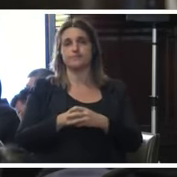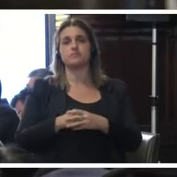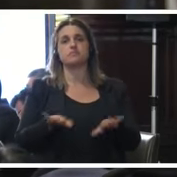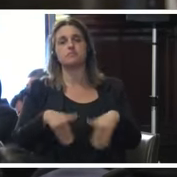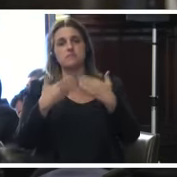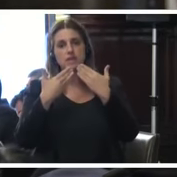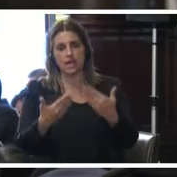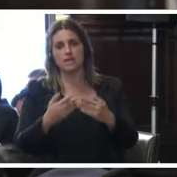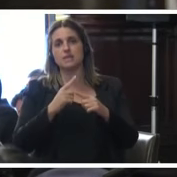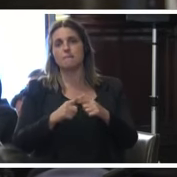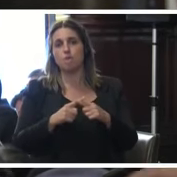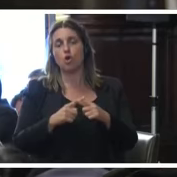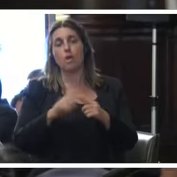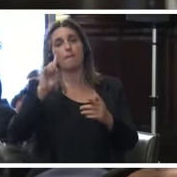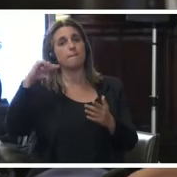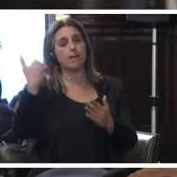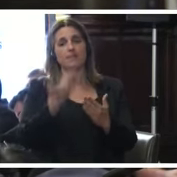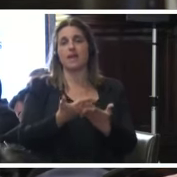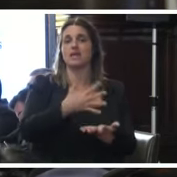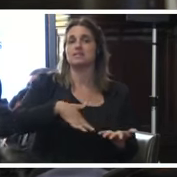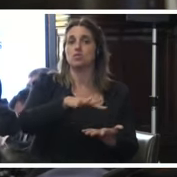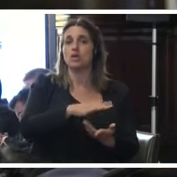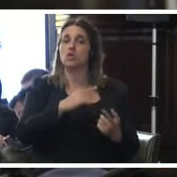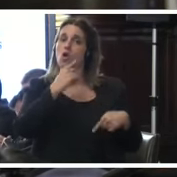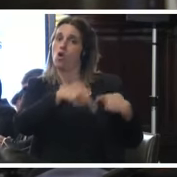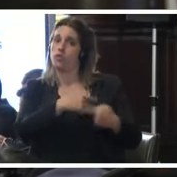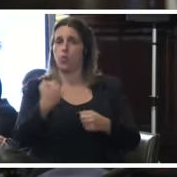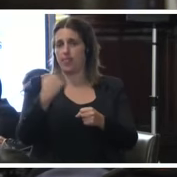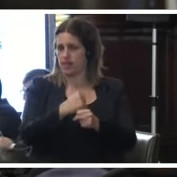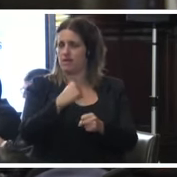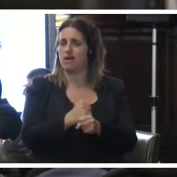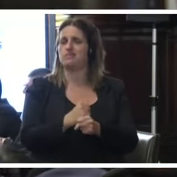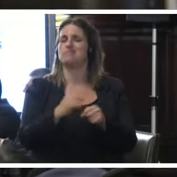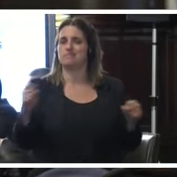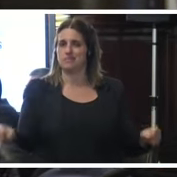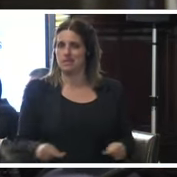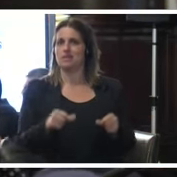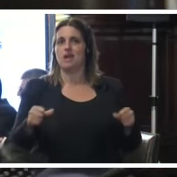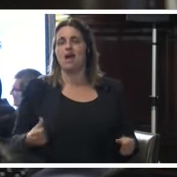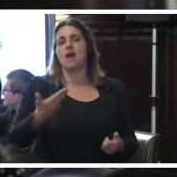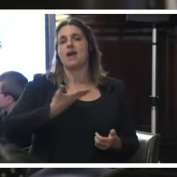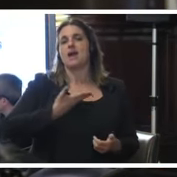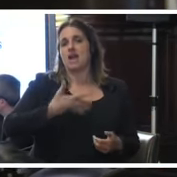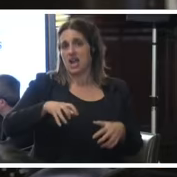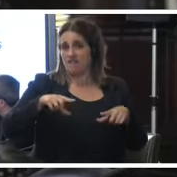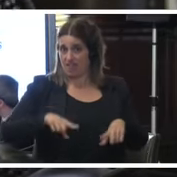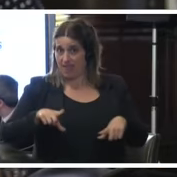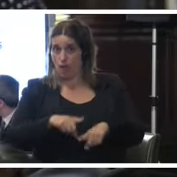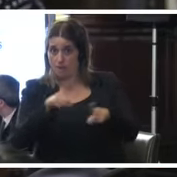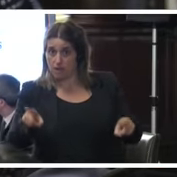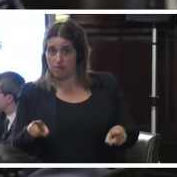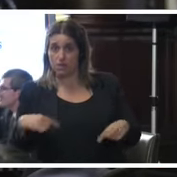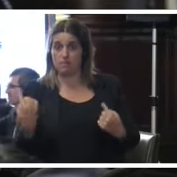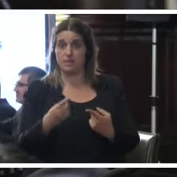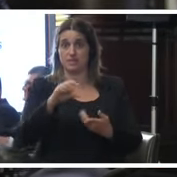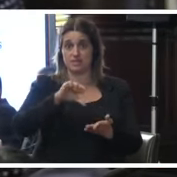the situation and continue working, and lobby them to ratify those conventions. Really push. Thank